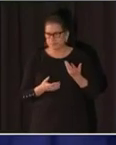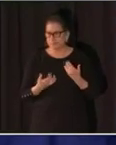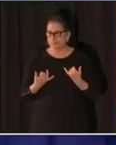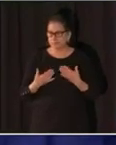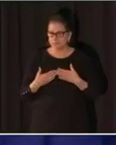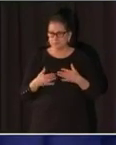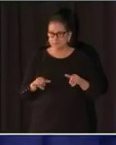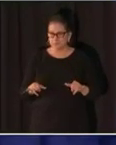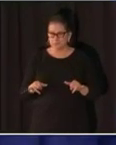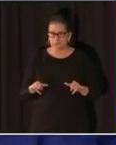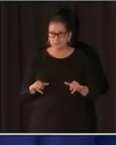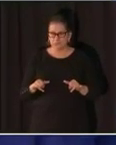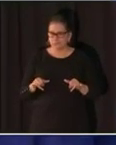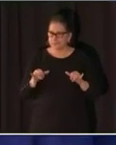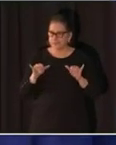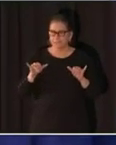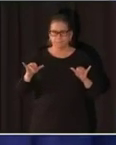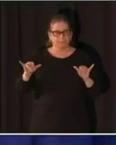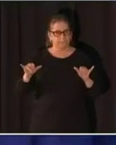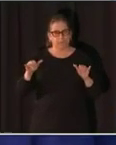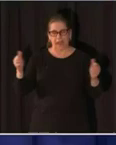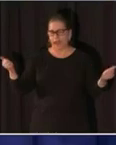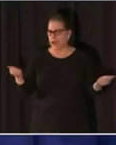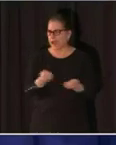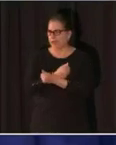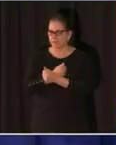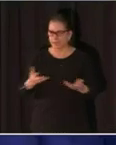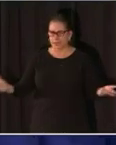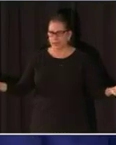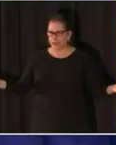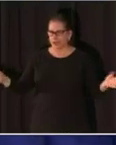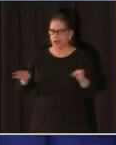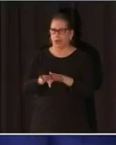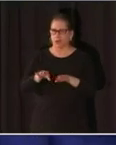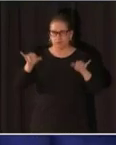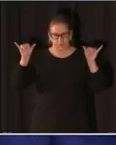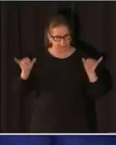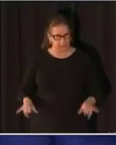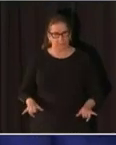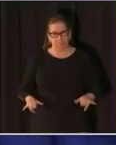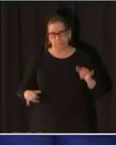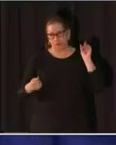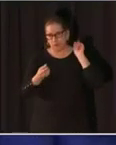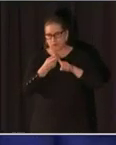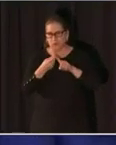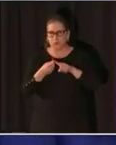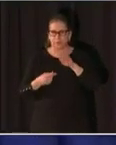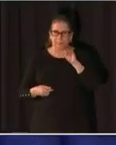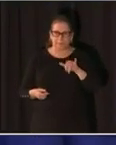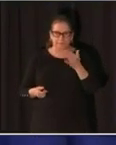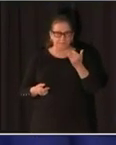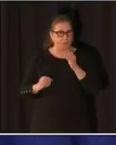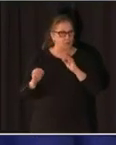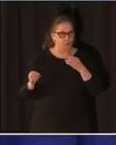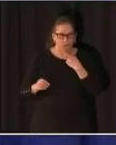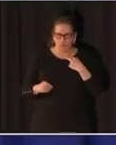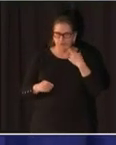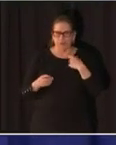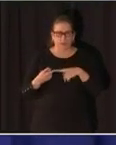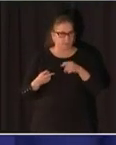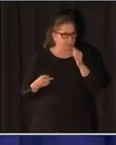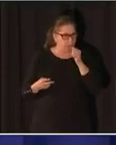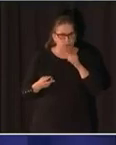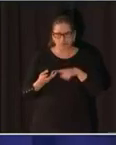We're extending everything until anything, bars, restaurants, mass gatherings, modified